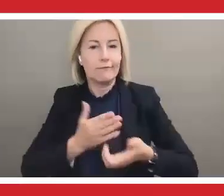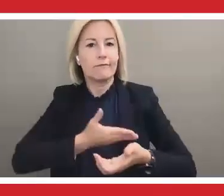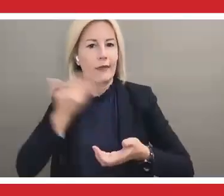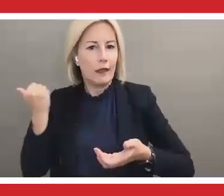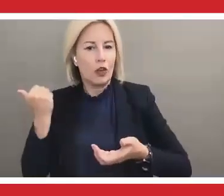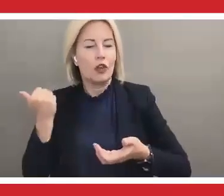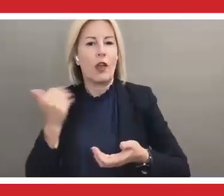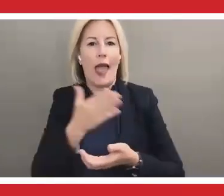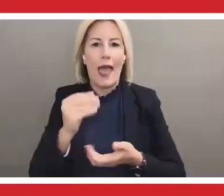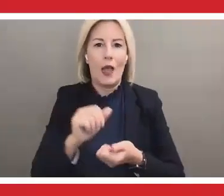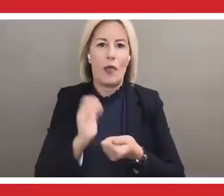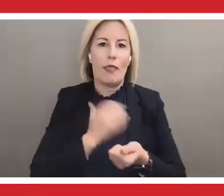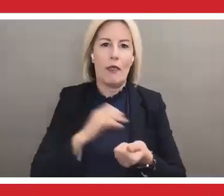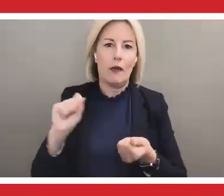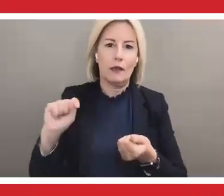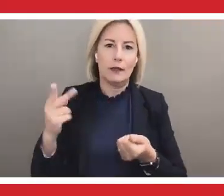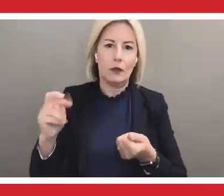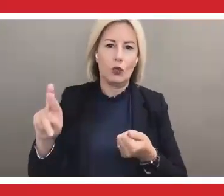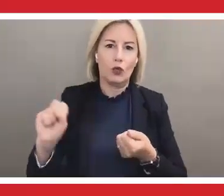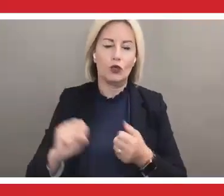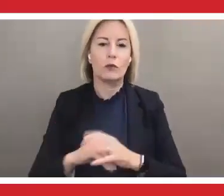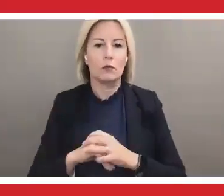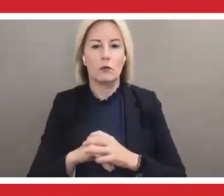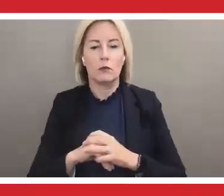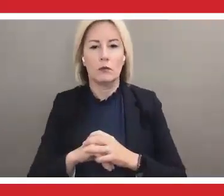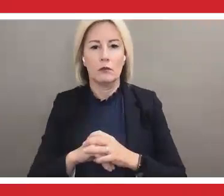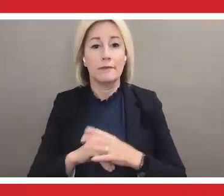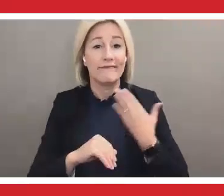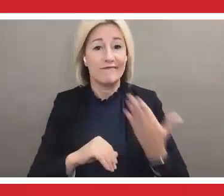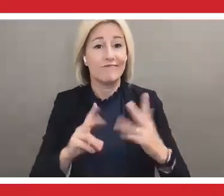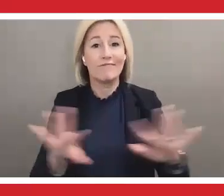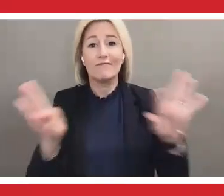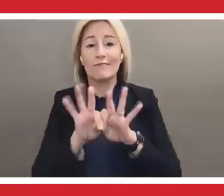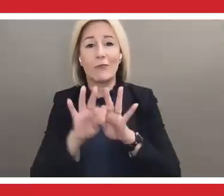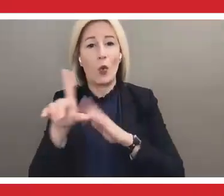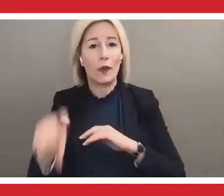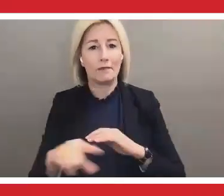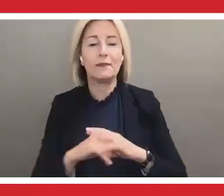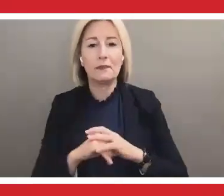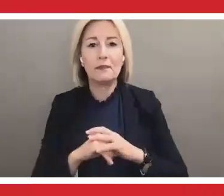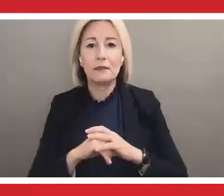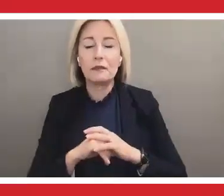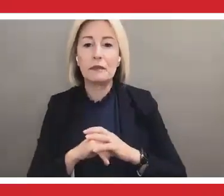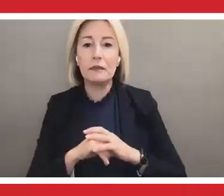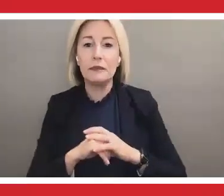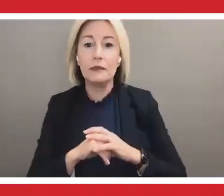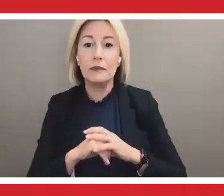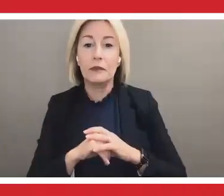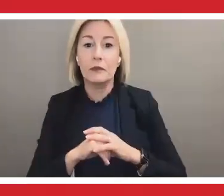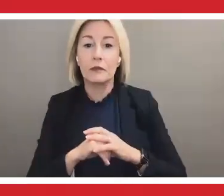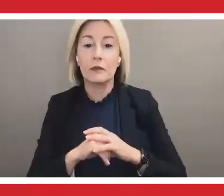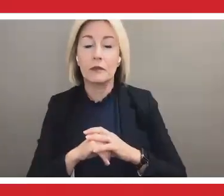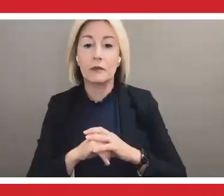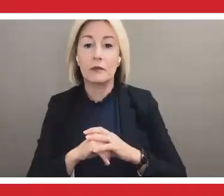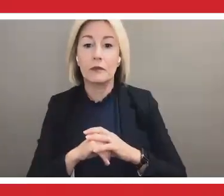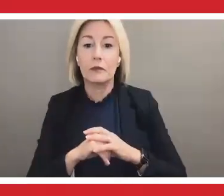stakeholders? Sammy, thank you. Very important question. I'll try to be not